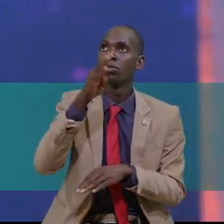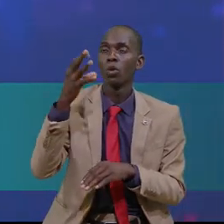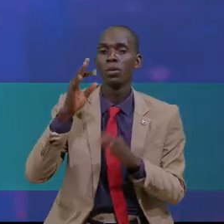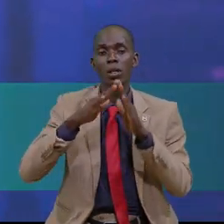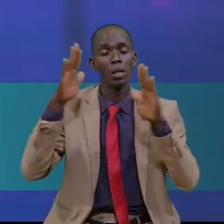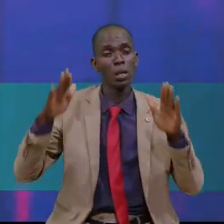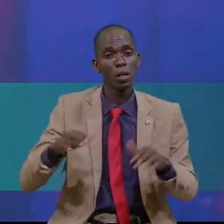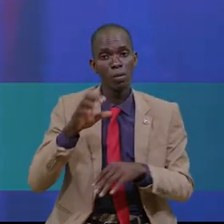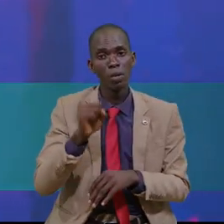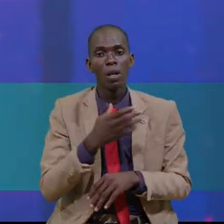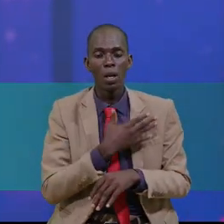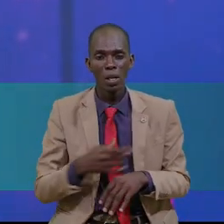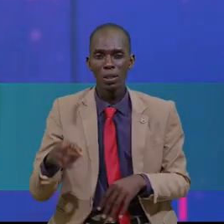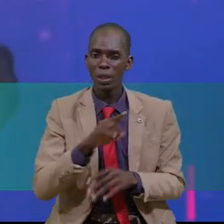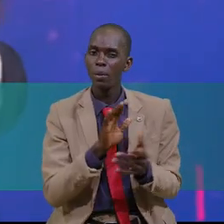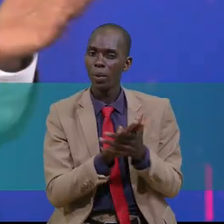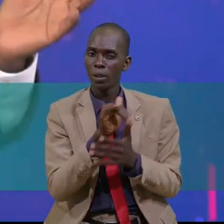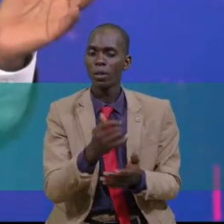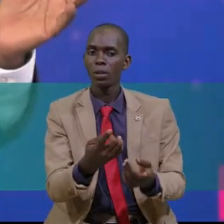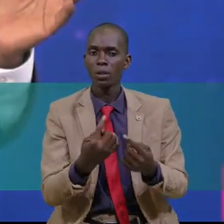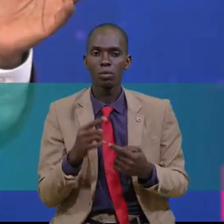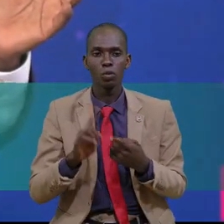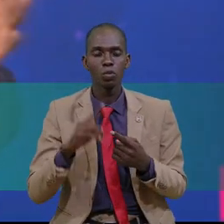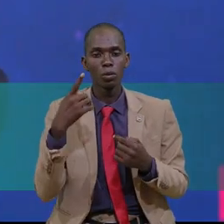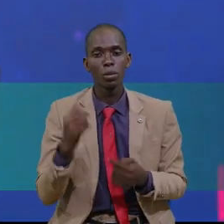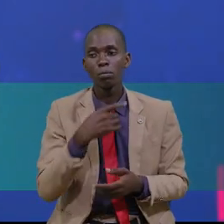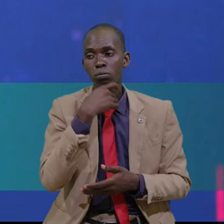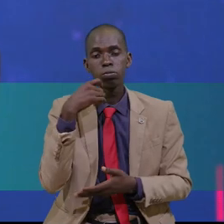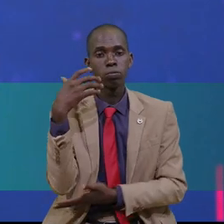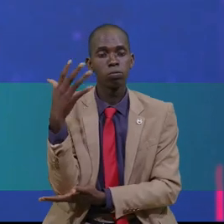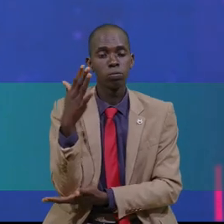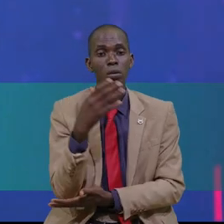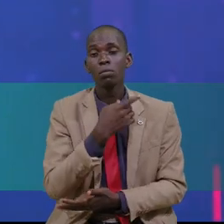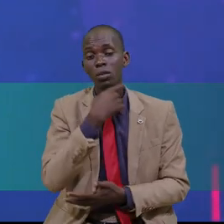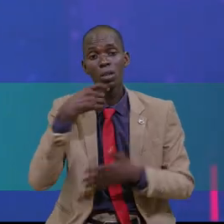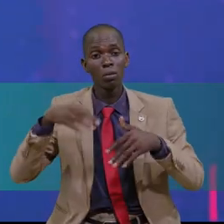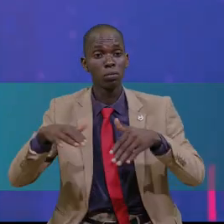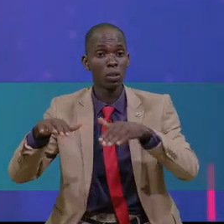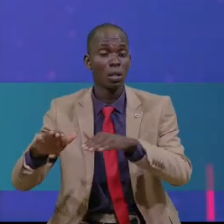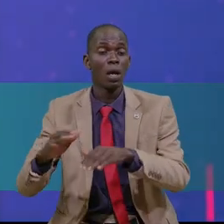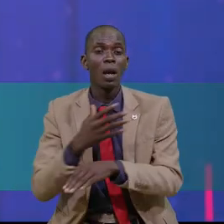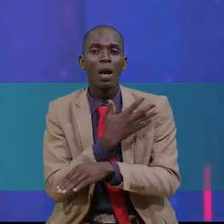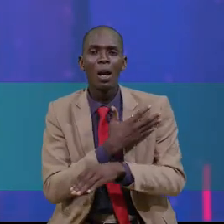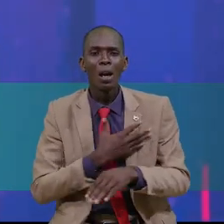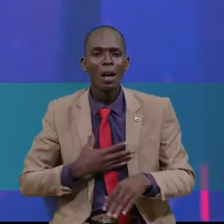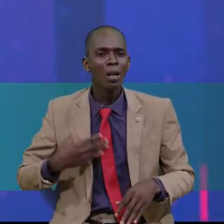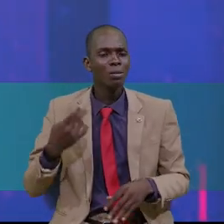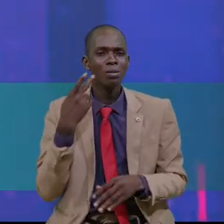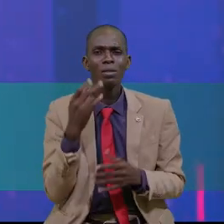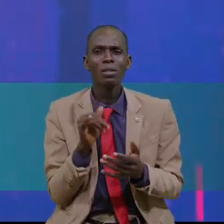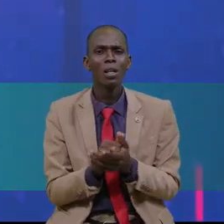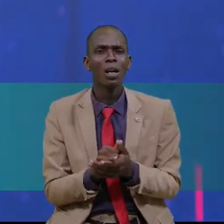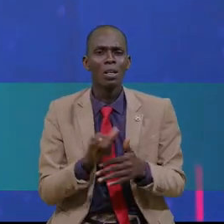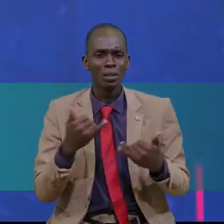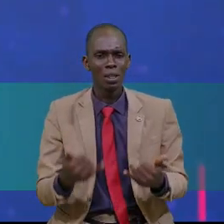they came into the wilderness. The Red Sea was divided. And out they sang for joy and